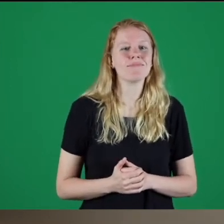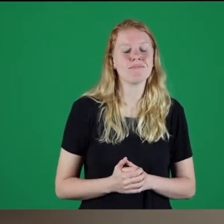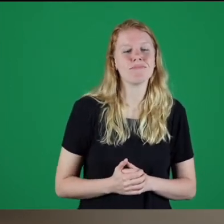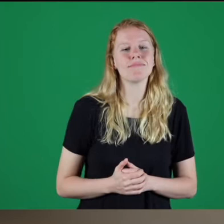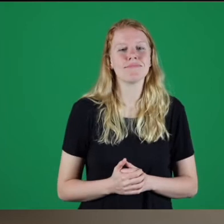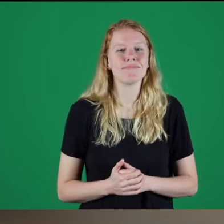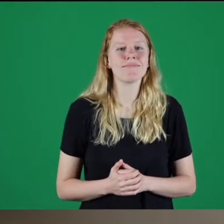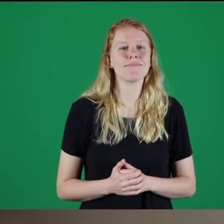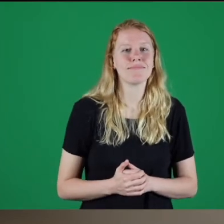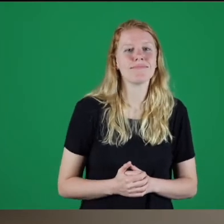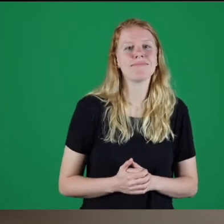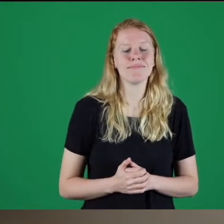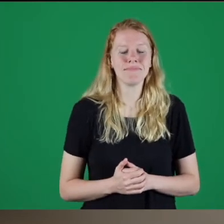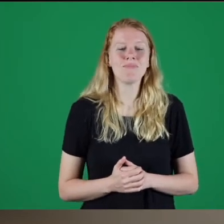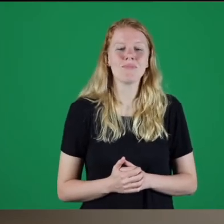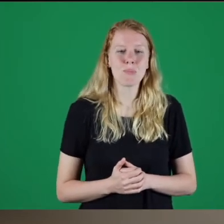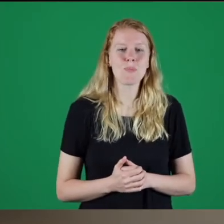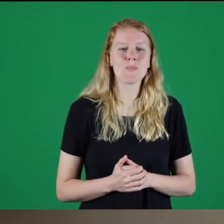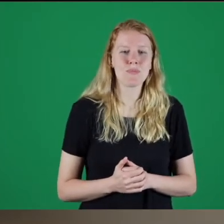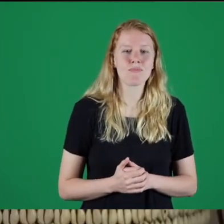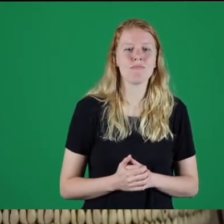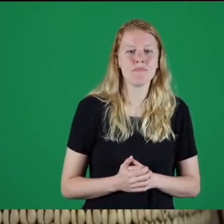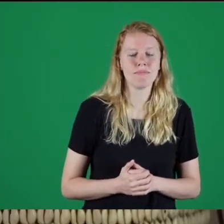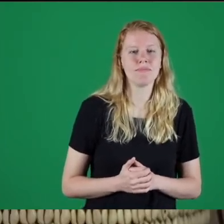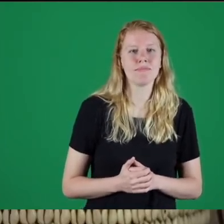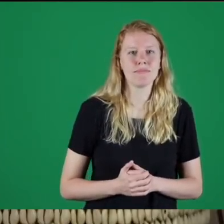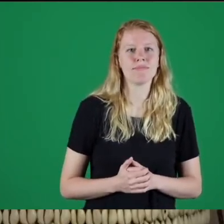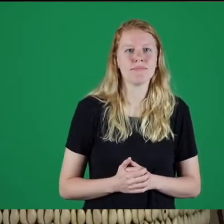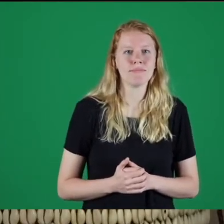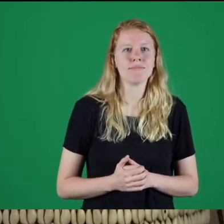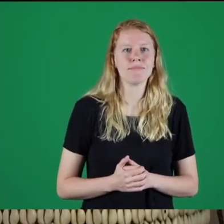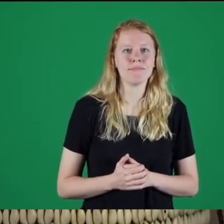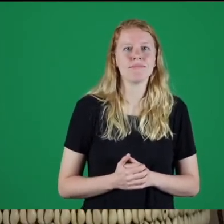jeli muzaninja lekelu. Ambia sinana.